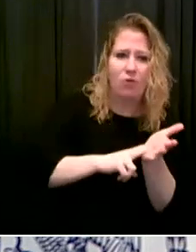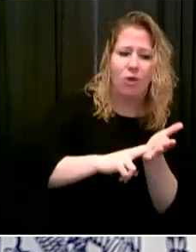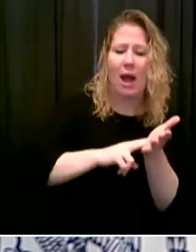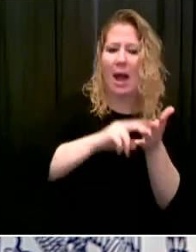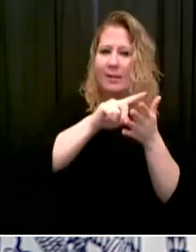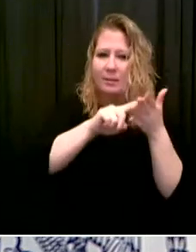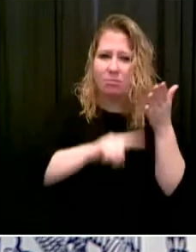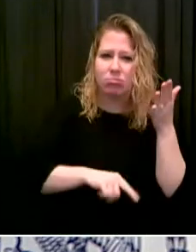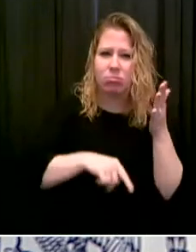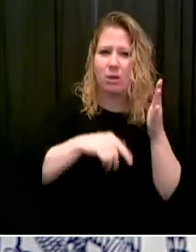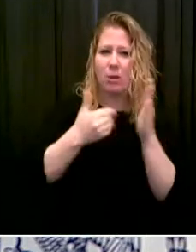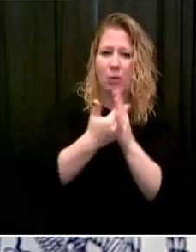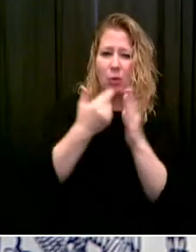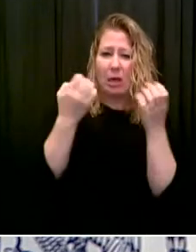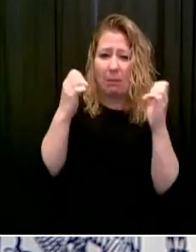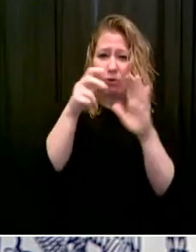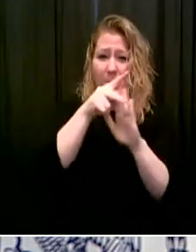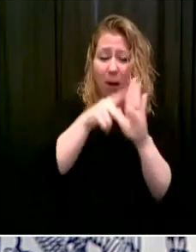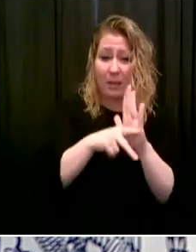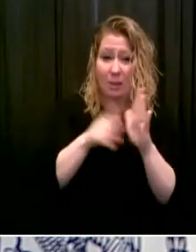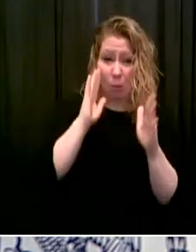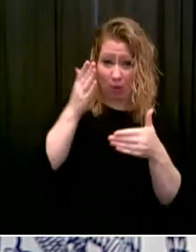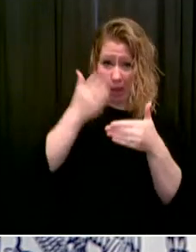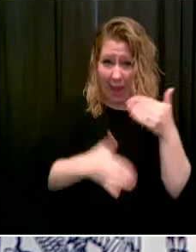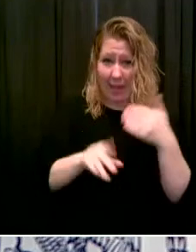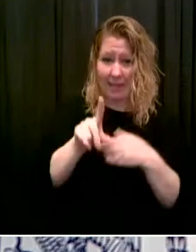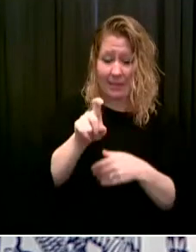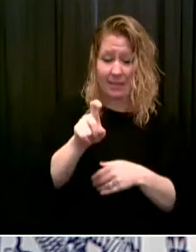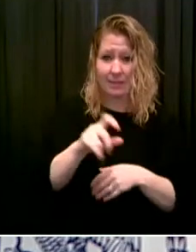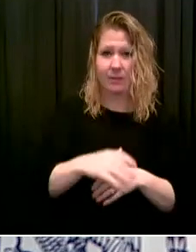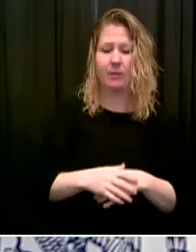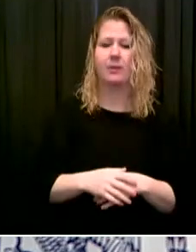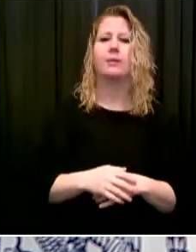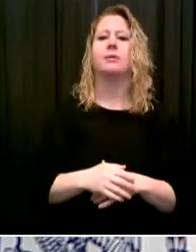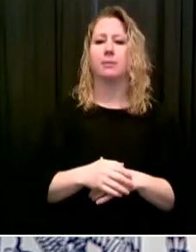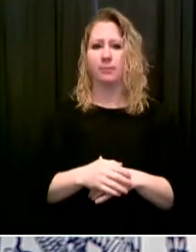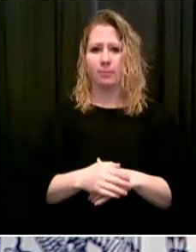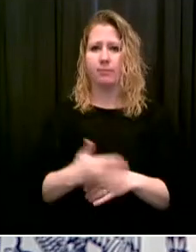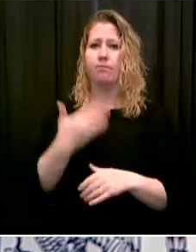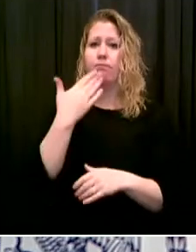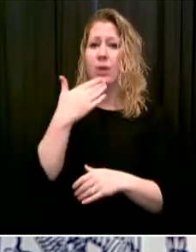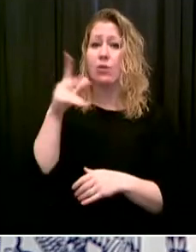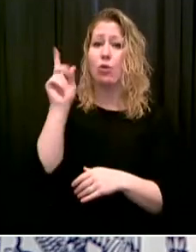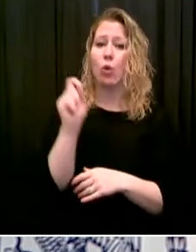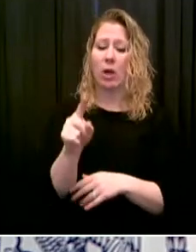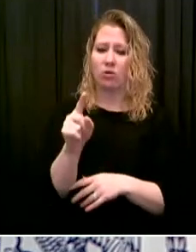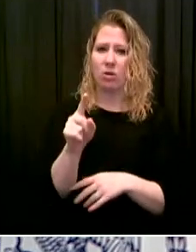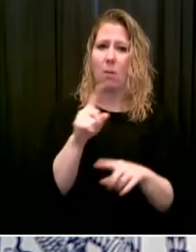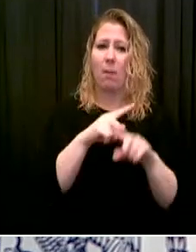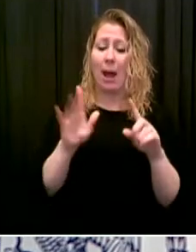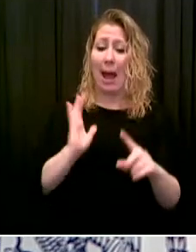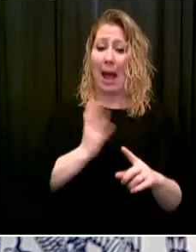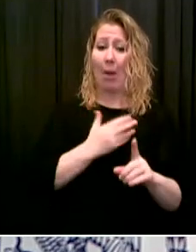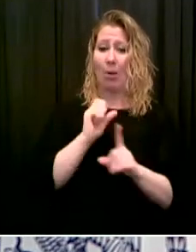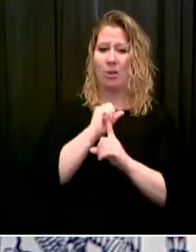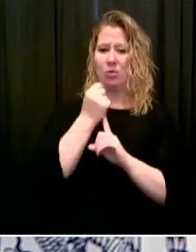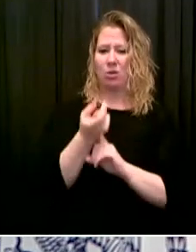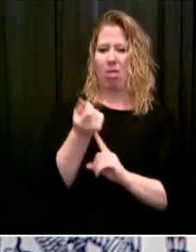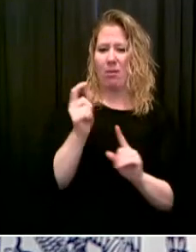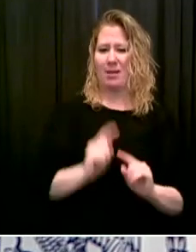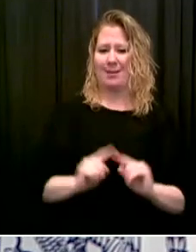question, Yoav. We're in a different situation because we're where the rubber hits the road. So we have to